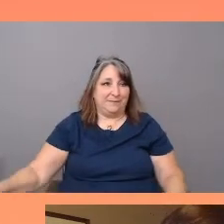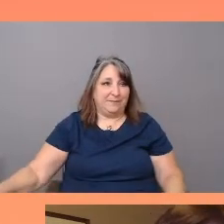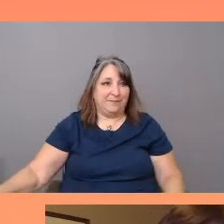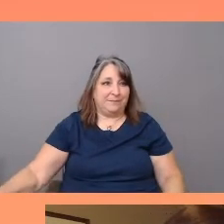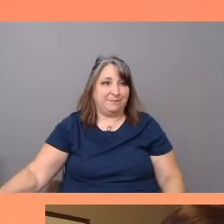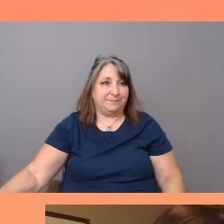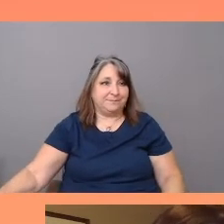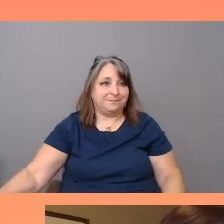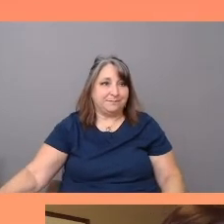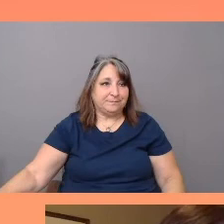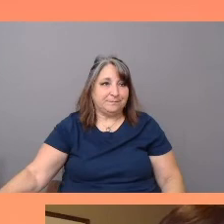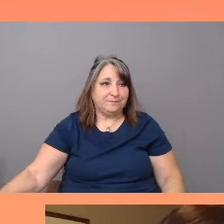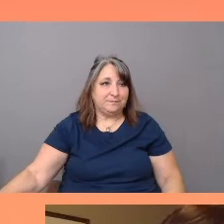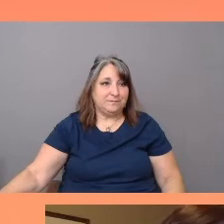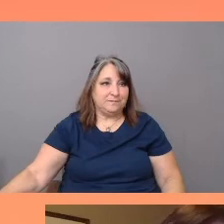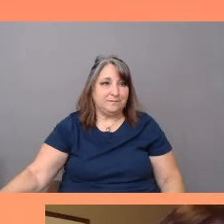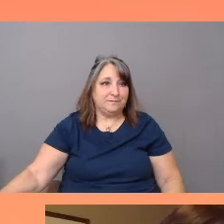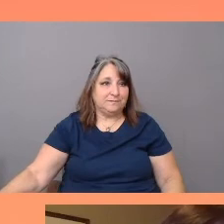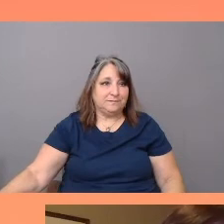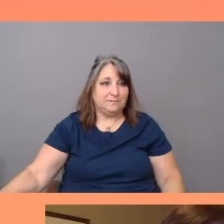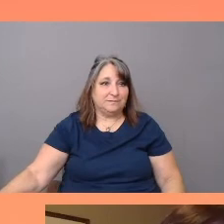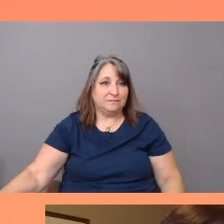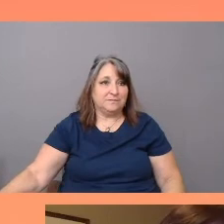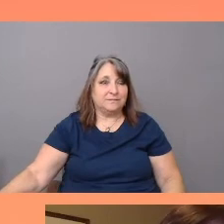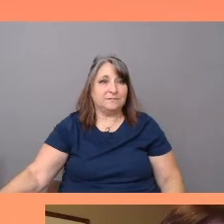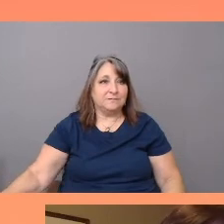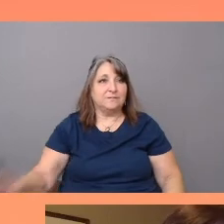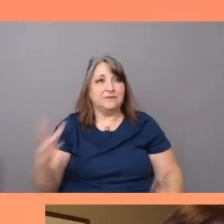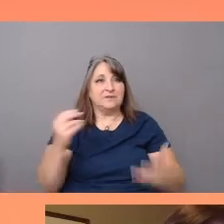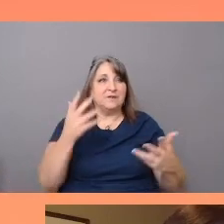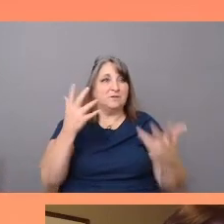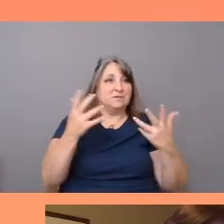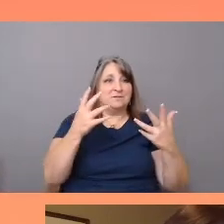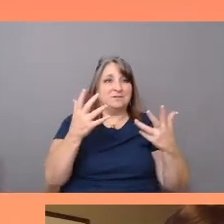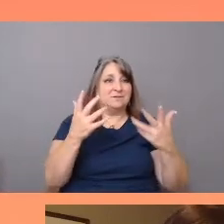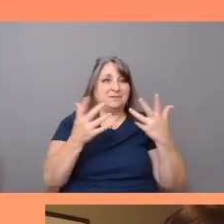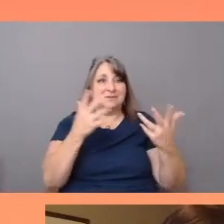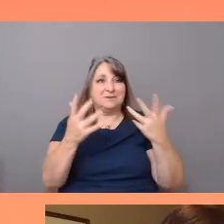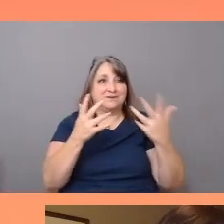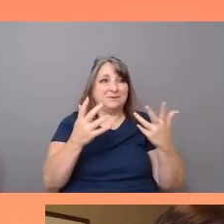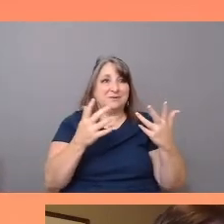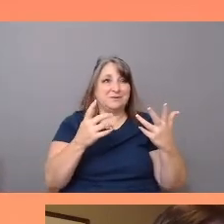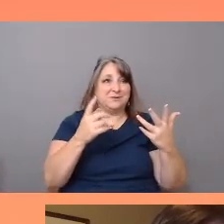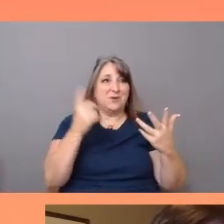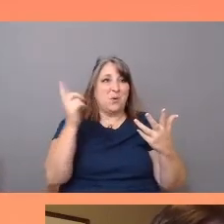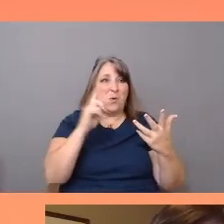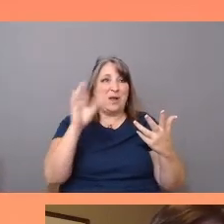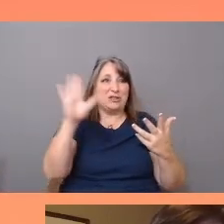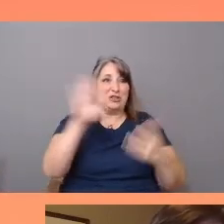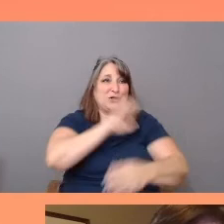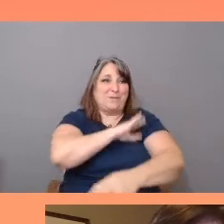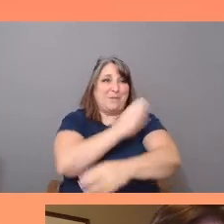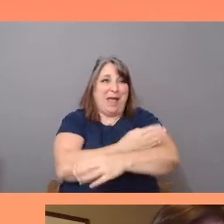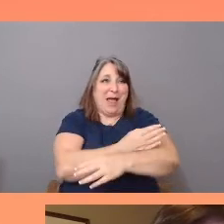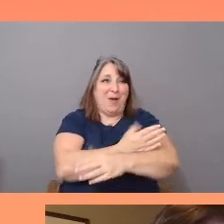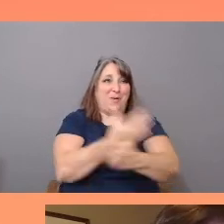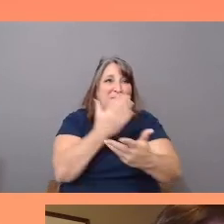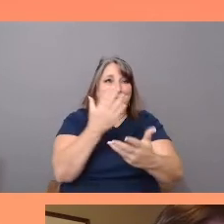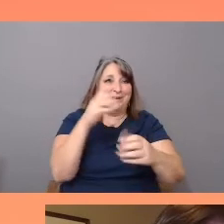Carlos? It's once again kind of this question of the order of operations and where is your leverage in this situation?